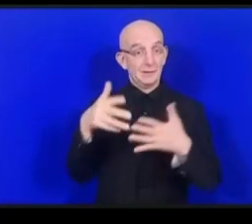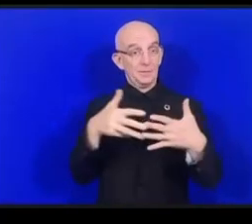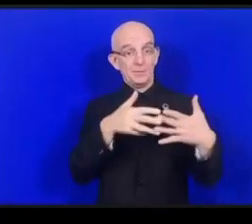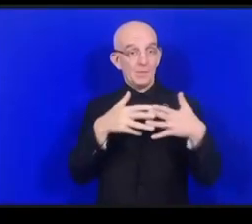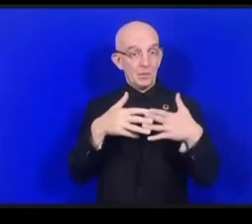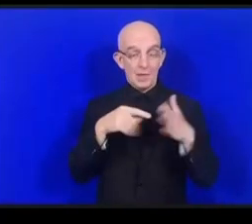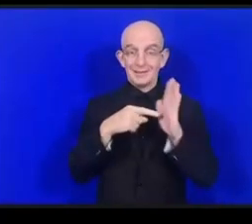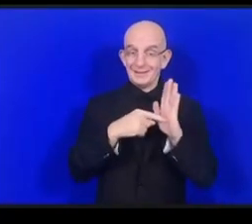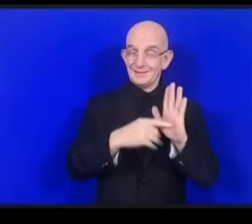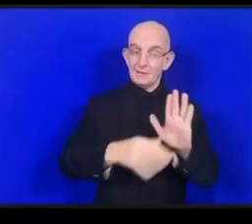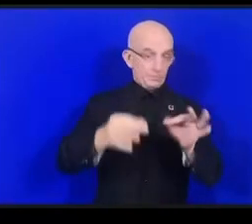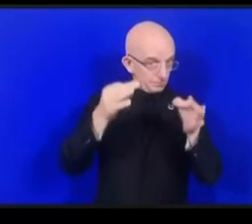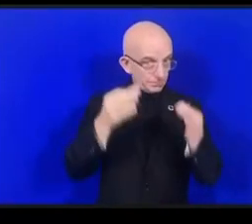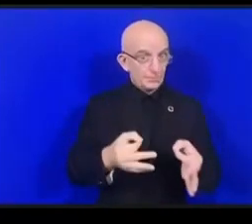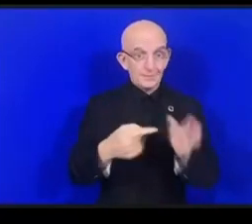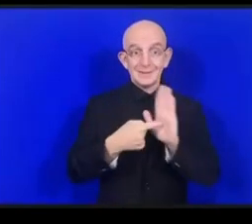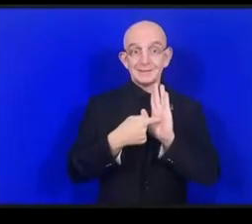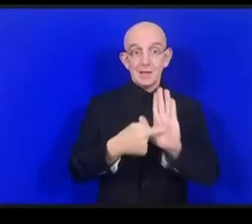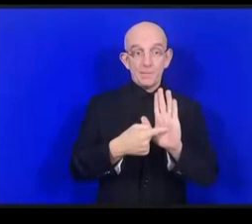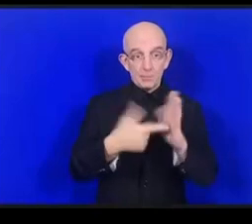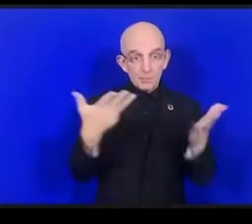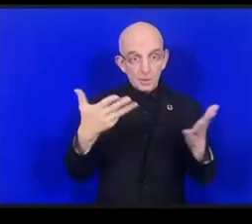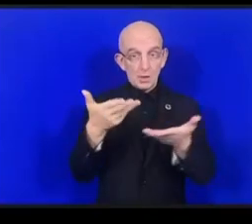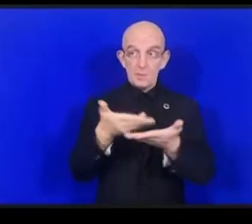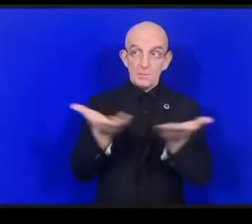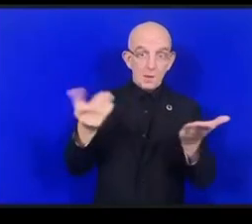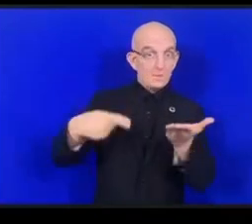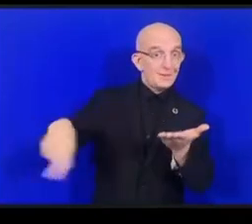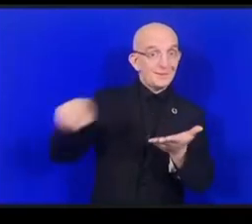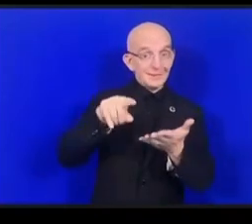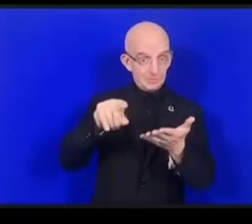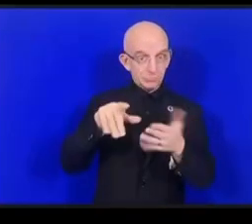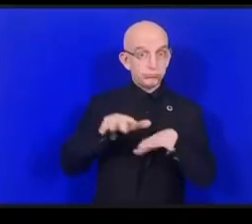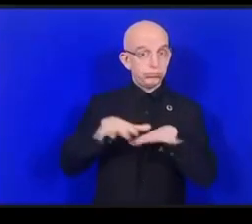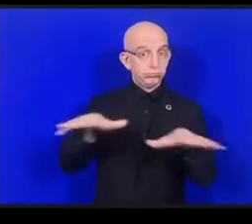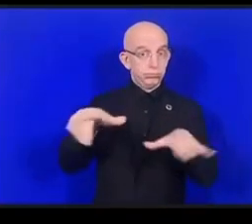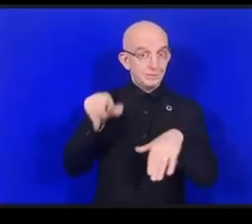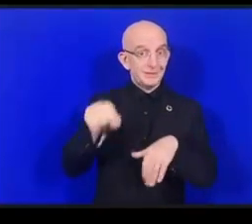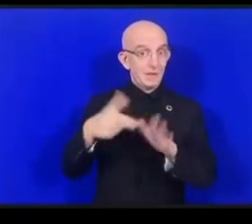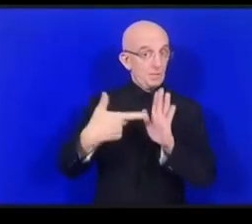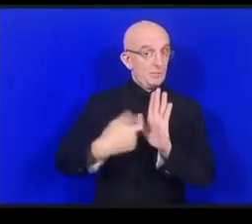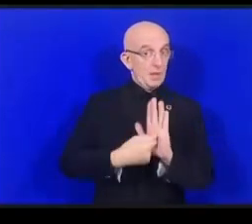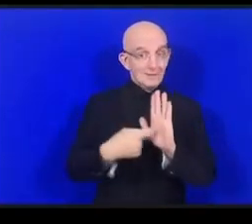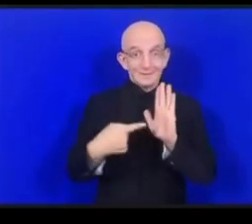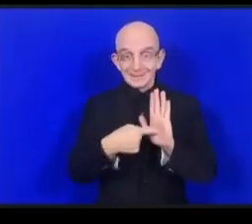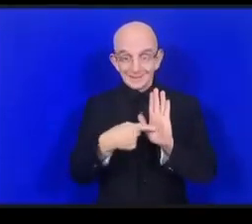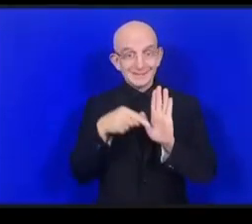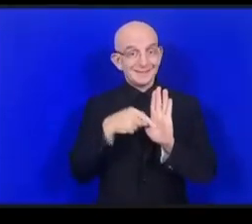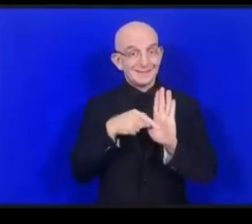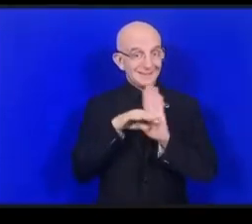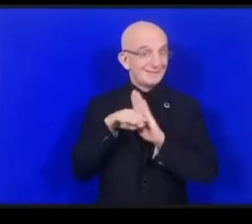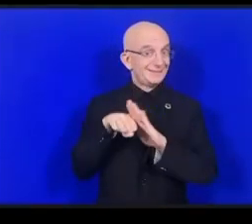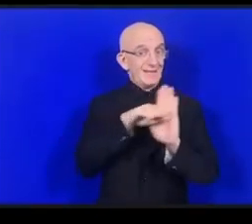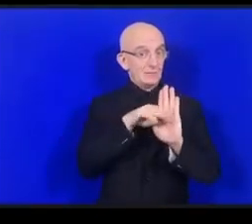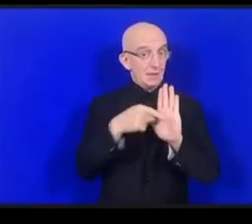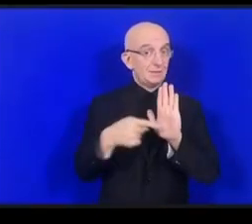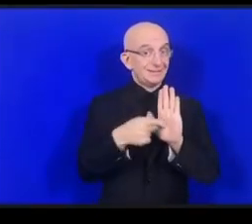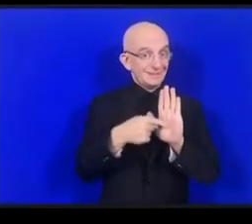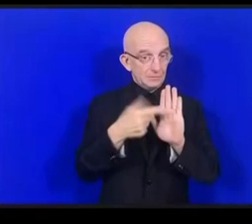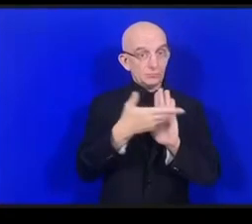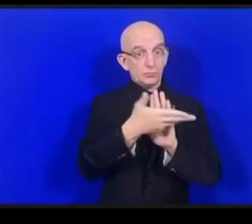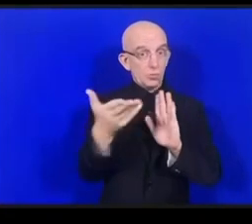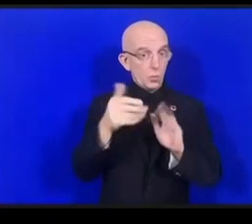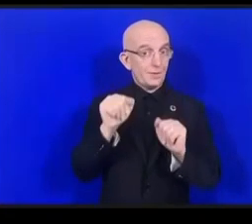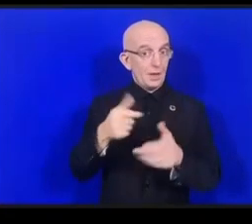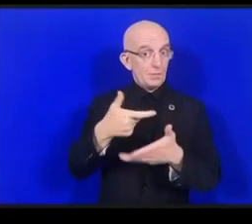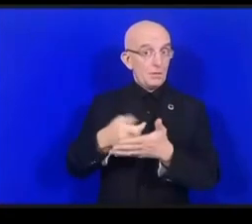on public procurement. So probably, Mark, you should go in contact with Mohammed to learn more about Section 508 and then see